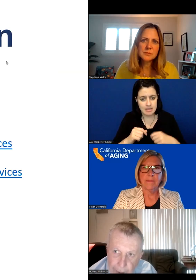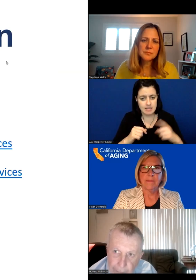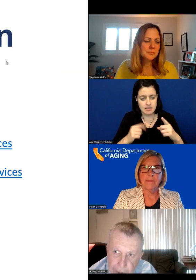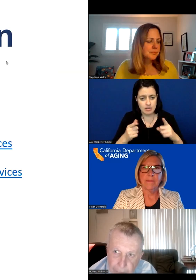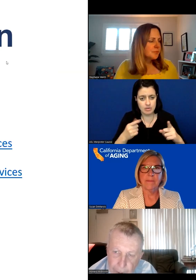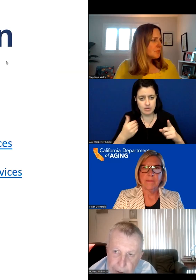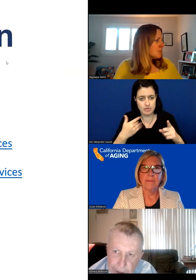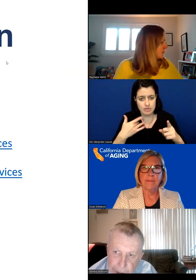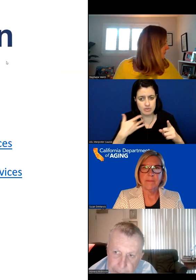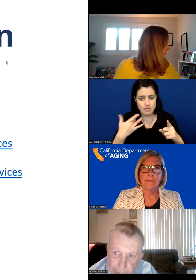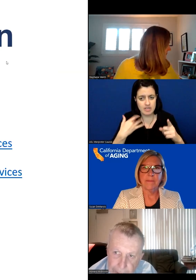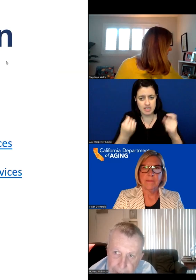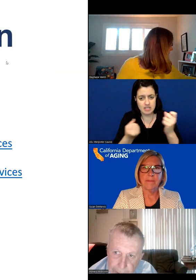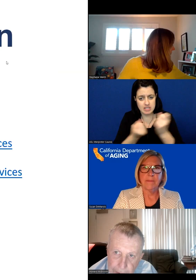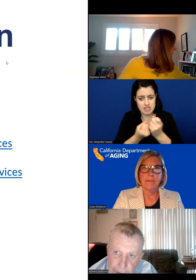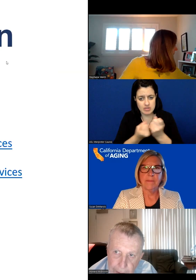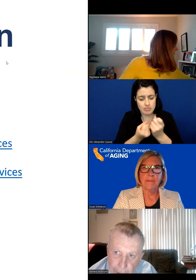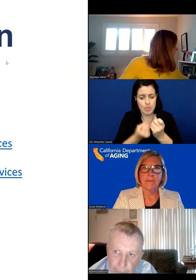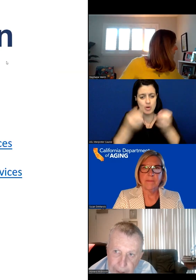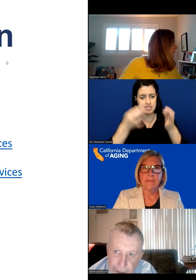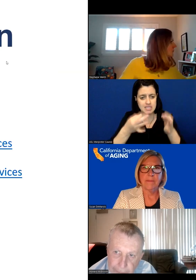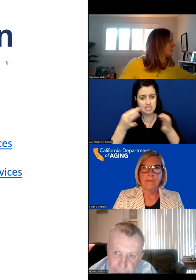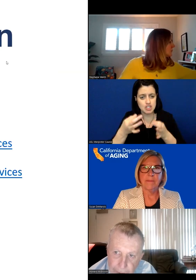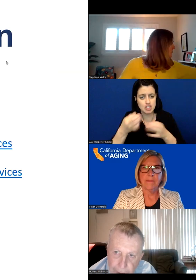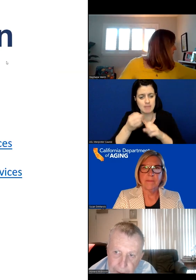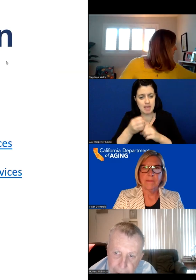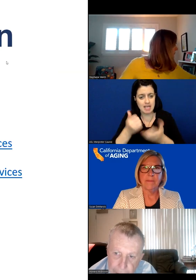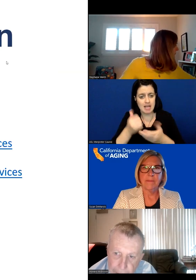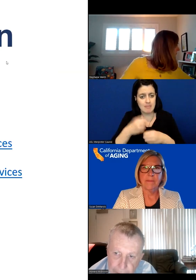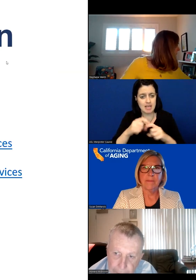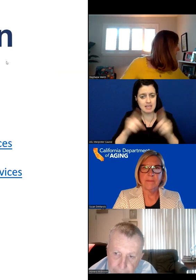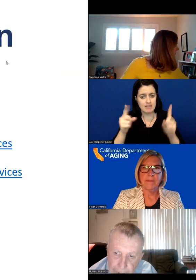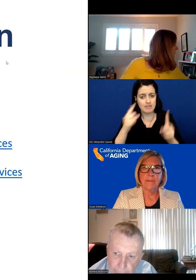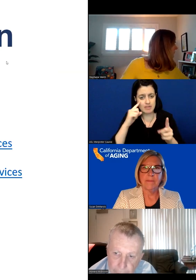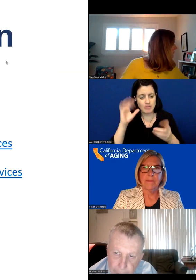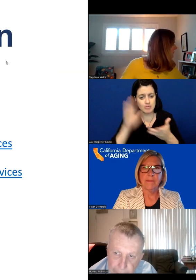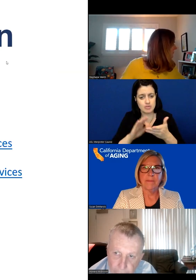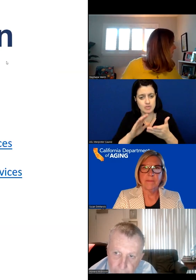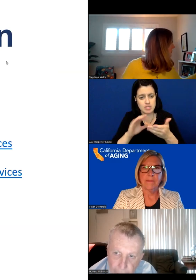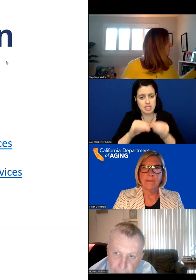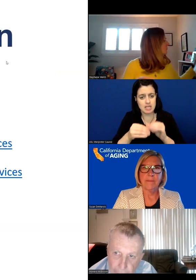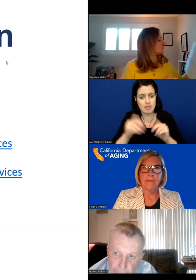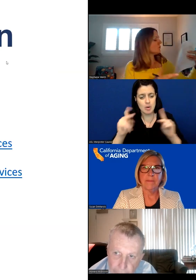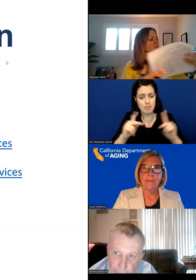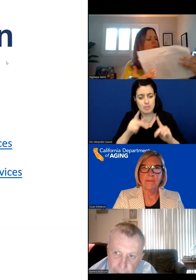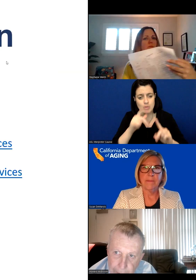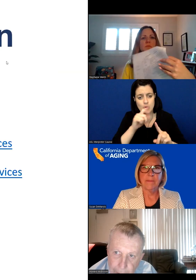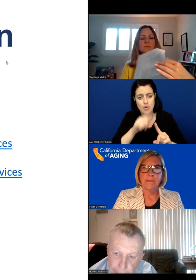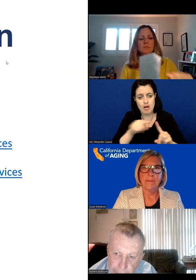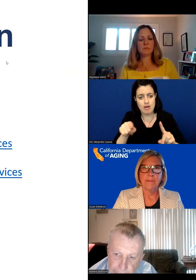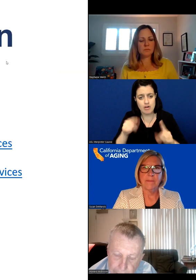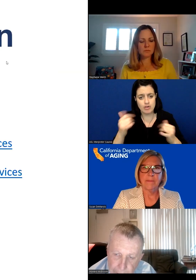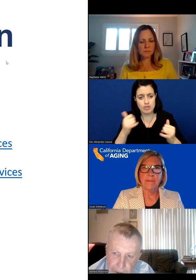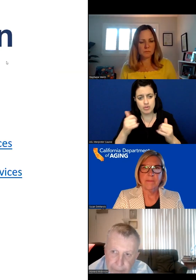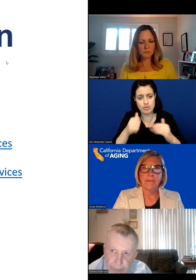that support decision-making can help make a difference in reducing the number of people who are currently